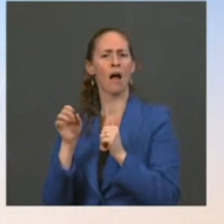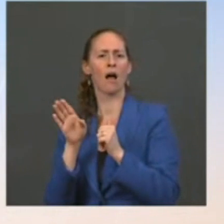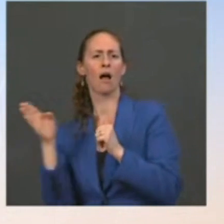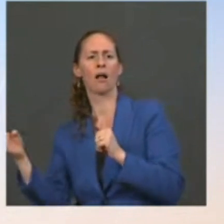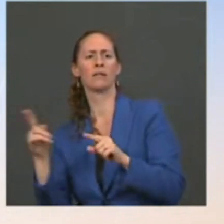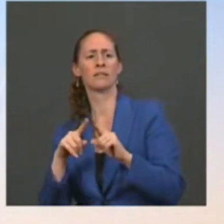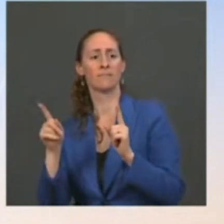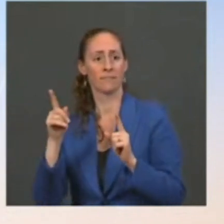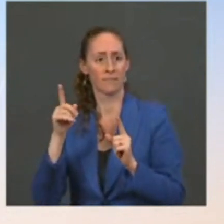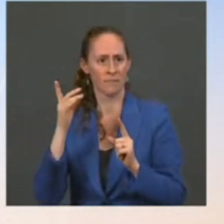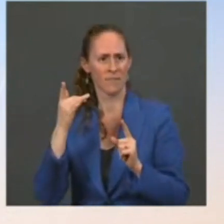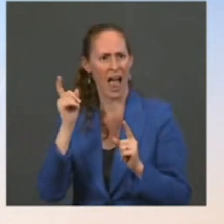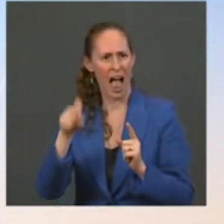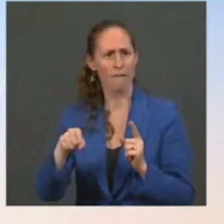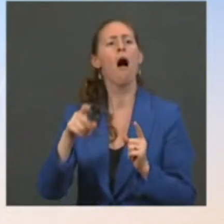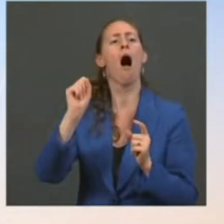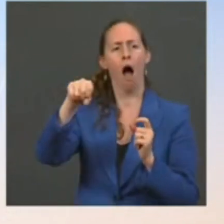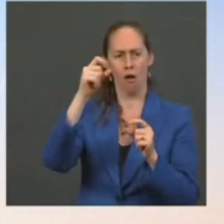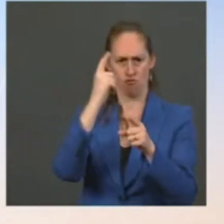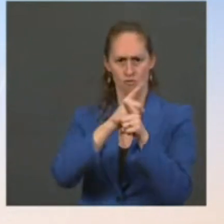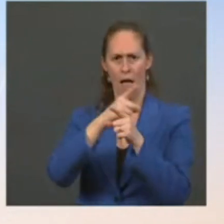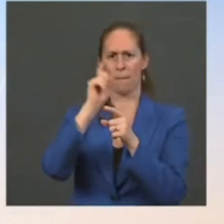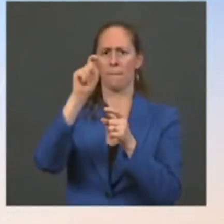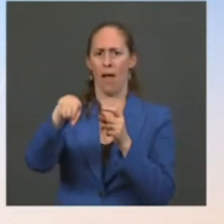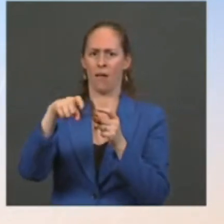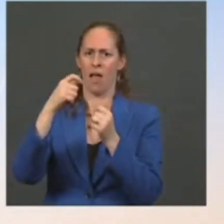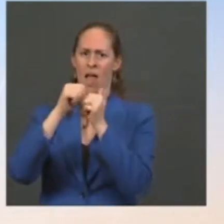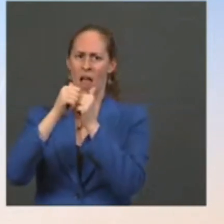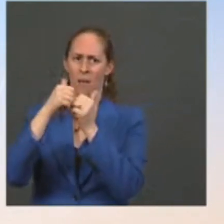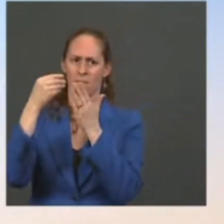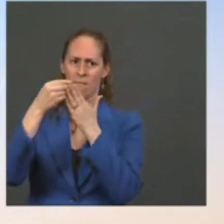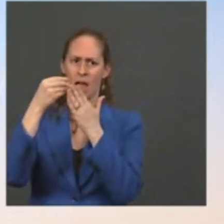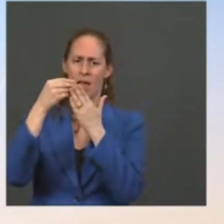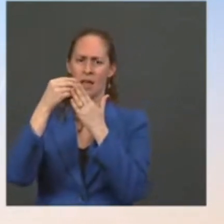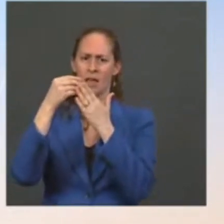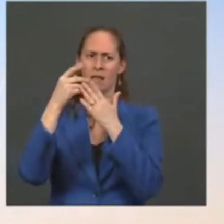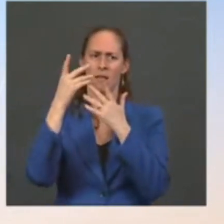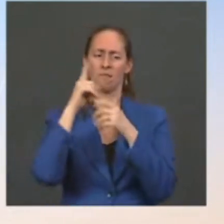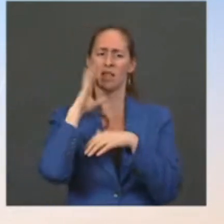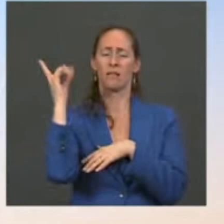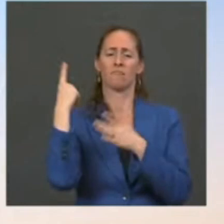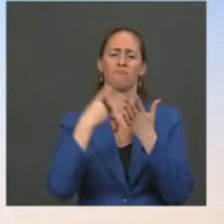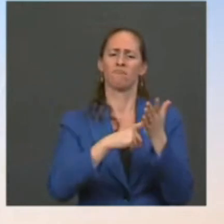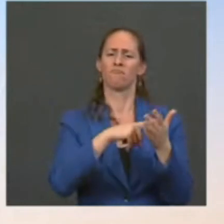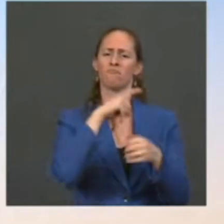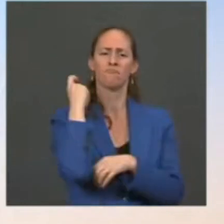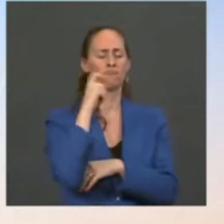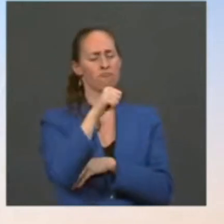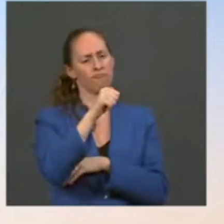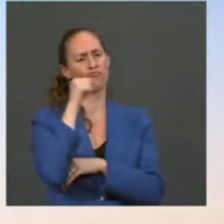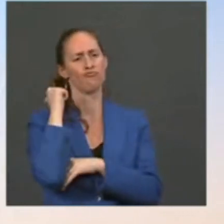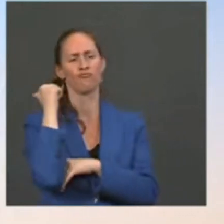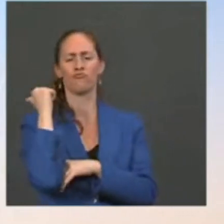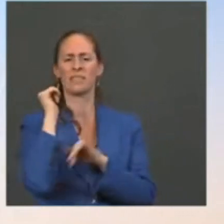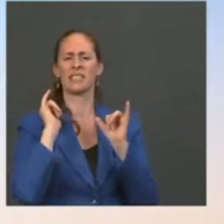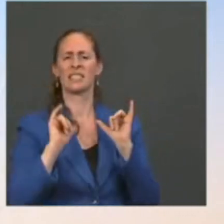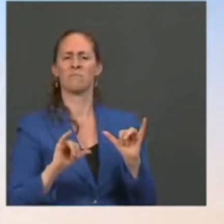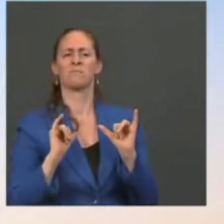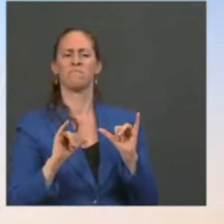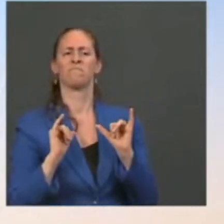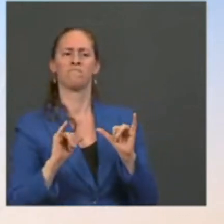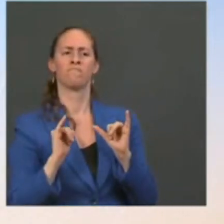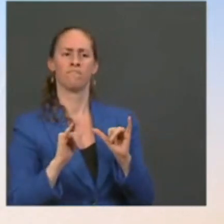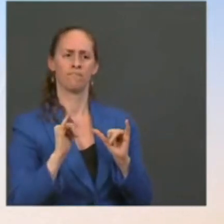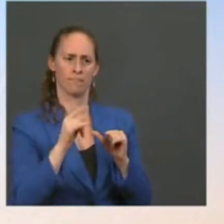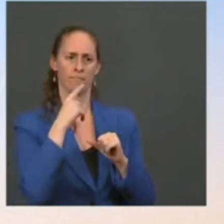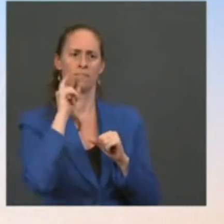It has to be paid for. I'm just, because you asked me what his red line was, I just wanted to make sure I said that, but it has to be paid for. And